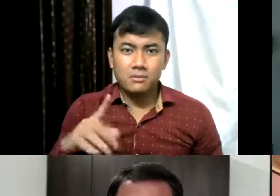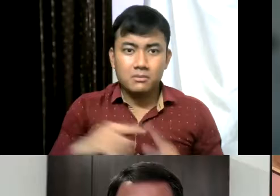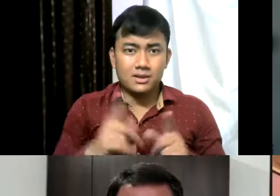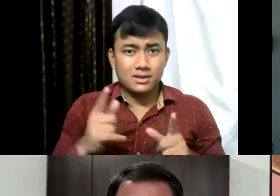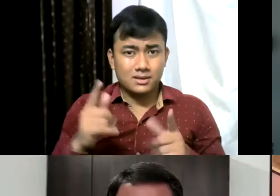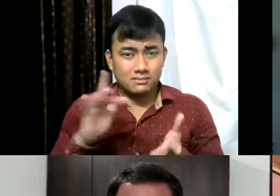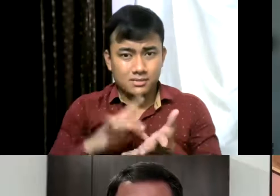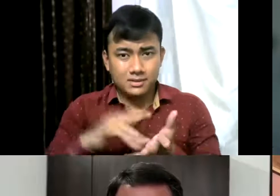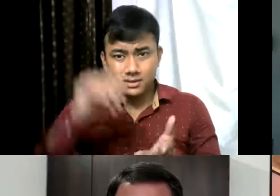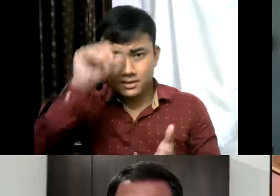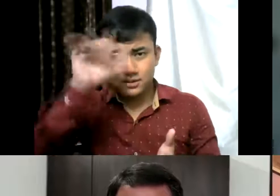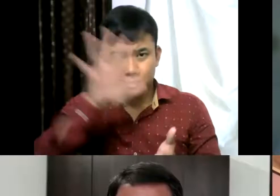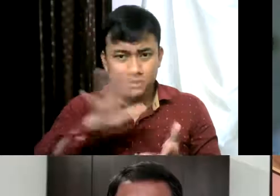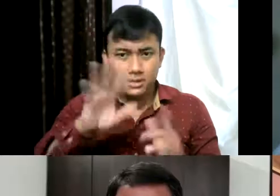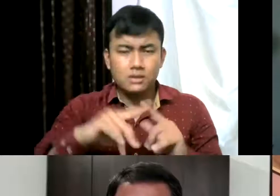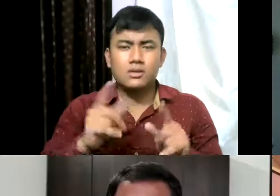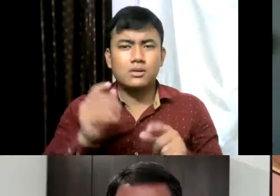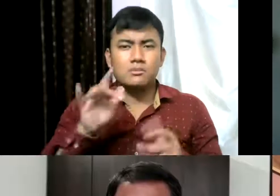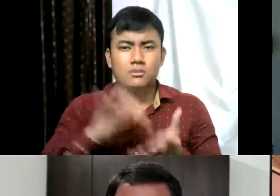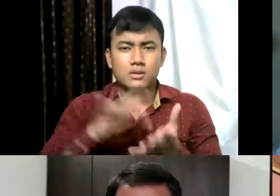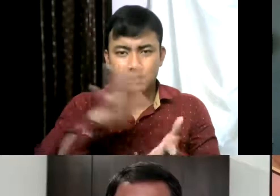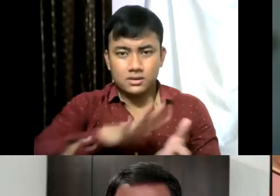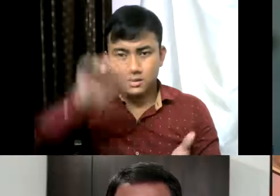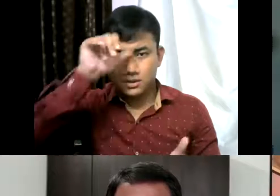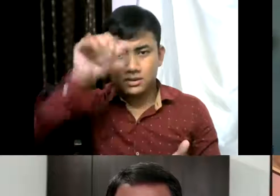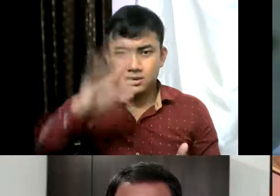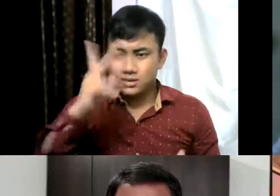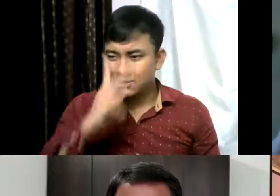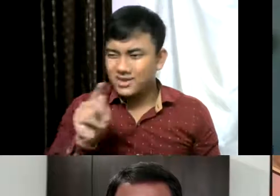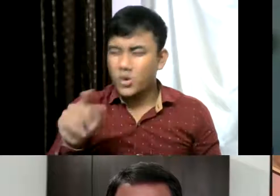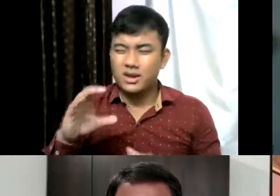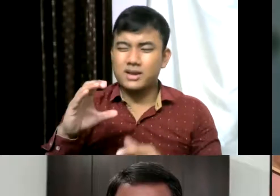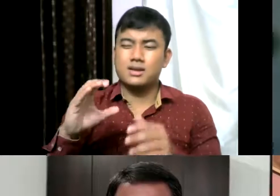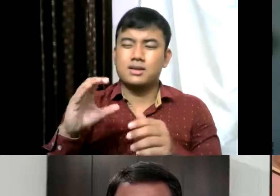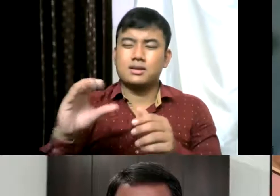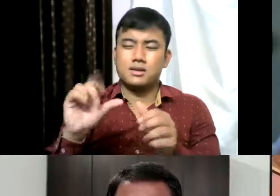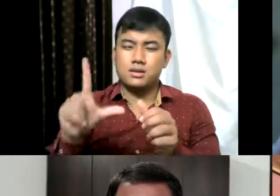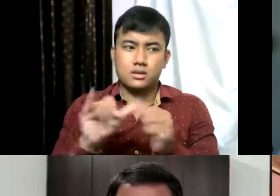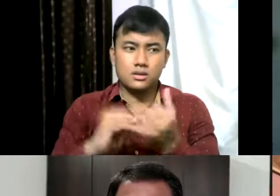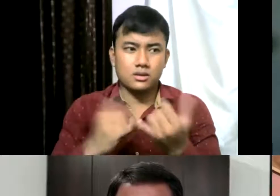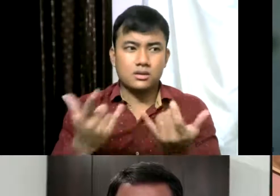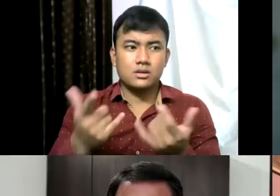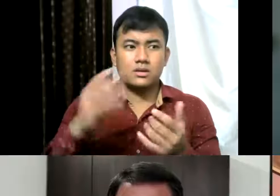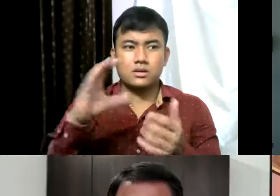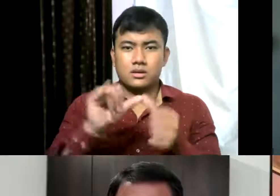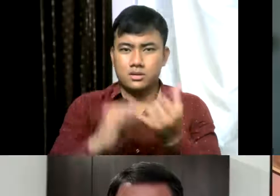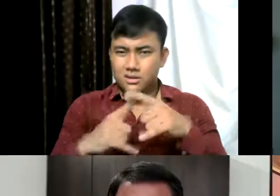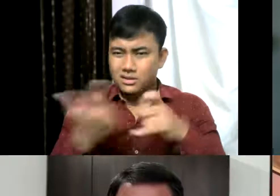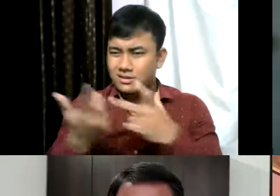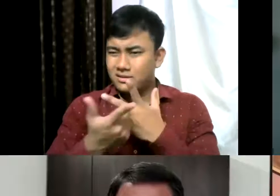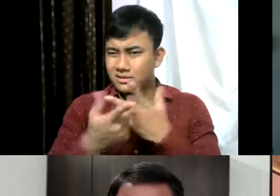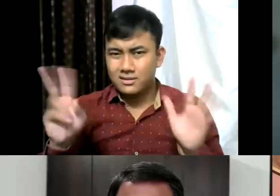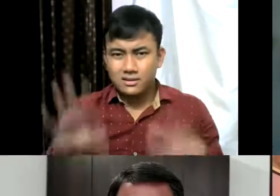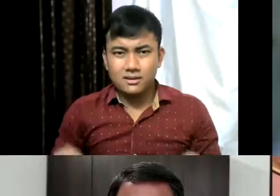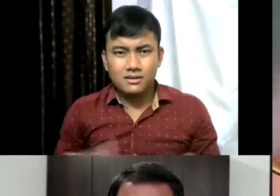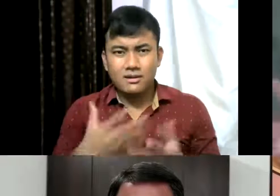skin. Dark skin has implications. It implies caste, it implies class, it implies whether you're educated, whether you speak English or no. All of